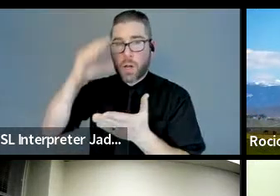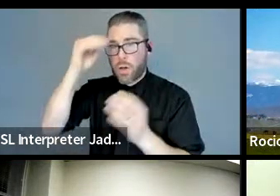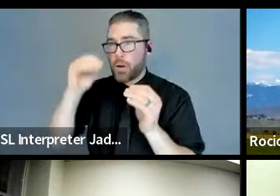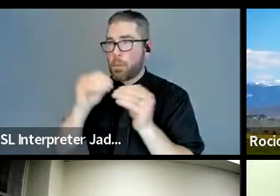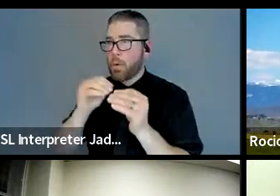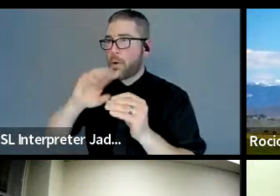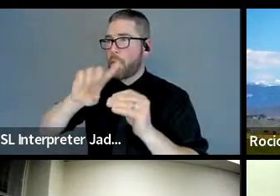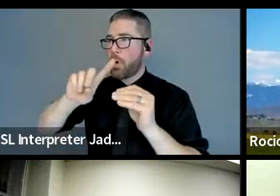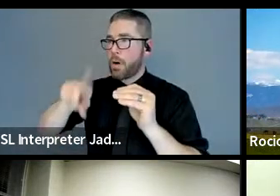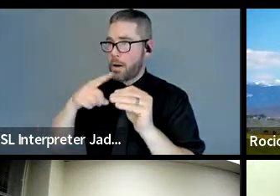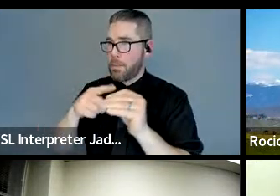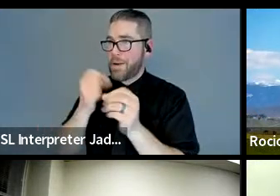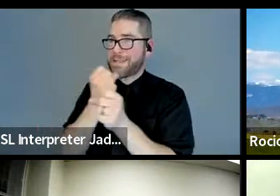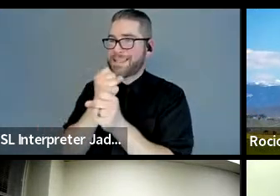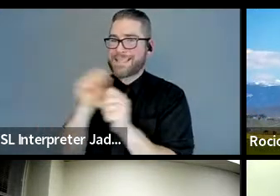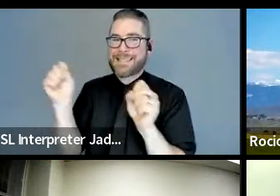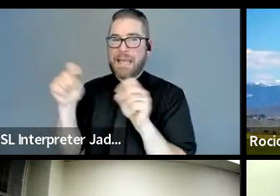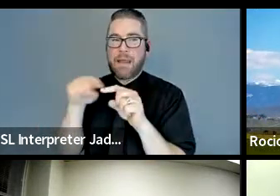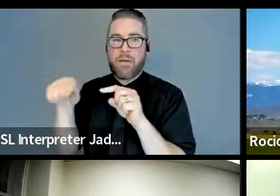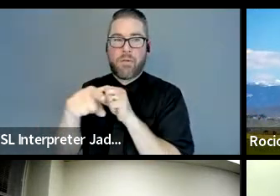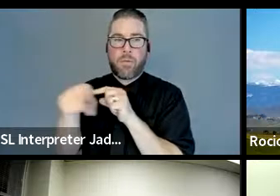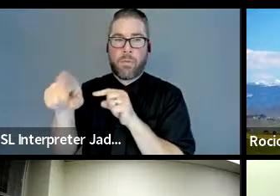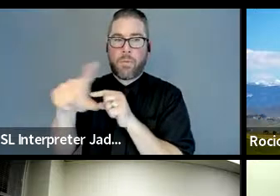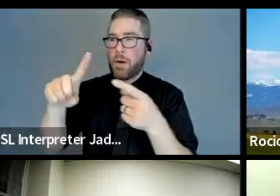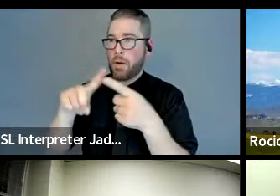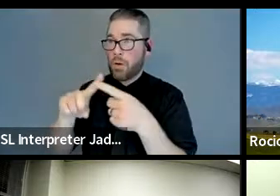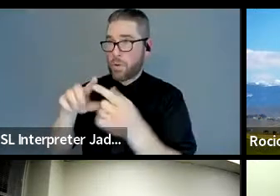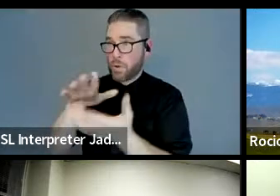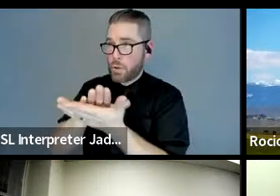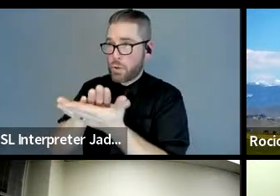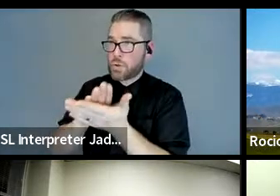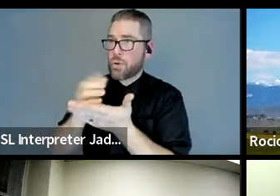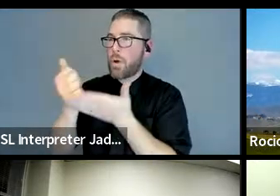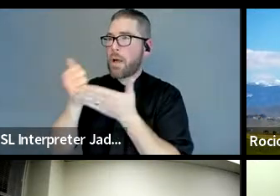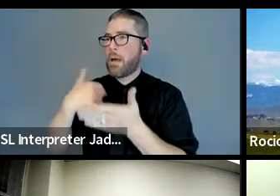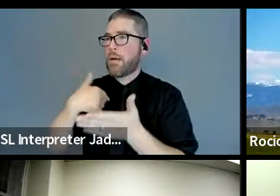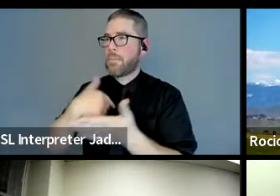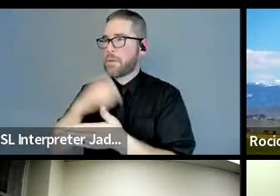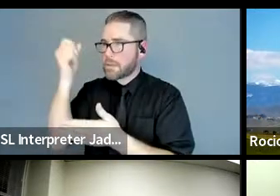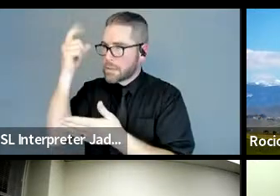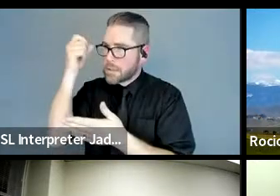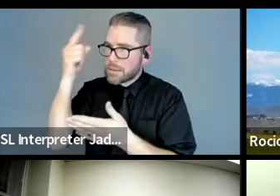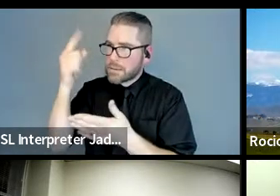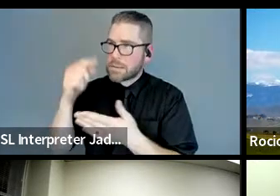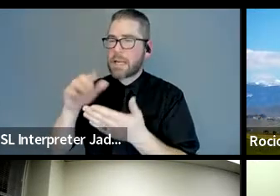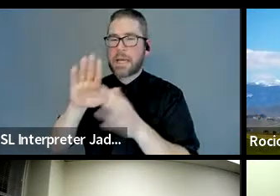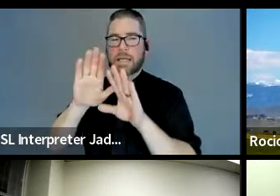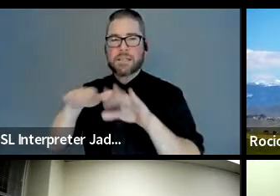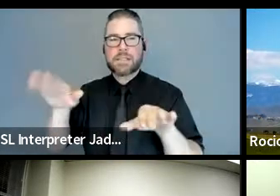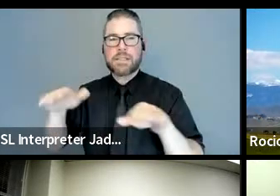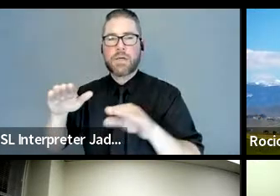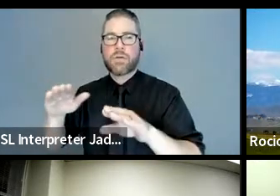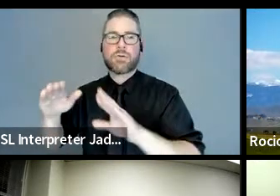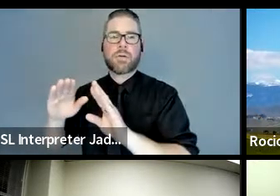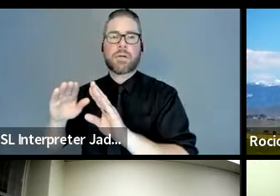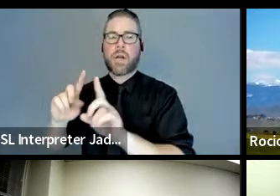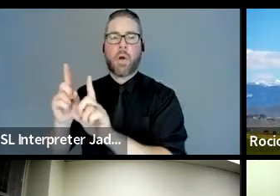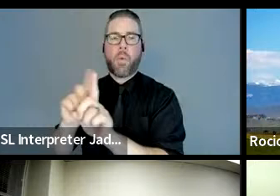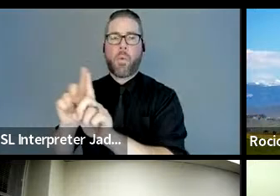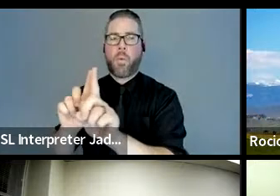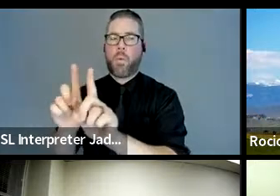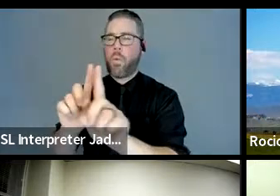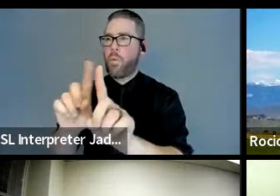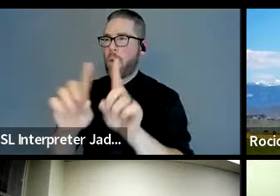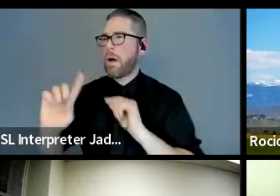and understanding where children are commuting to school in the project area, and using that as our